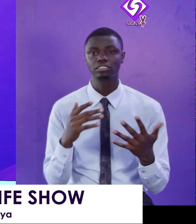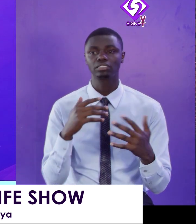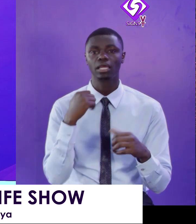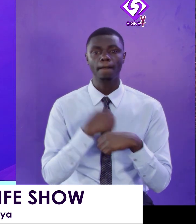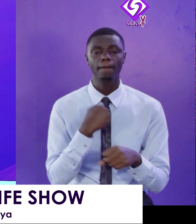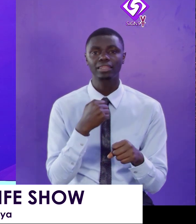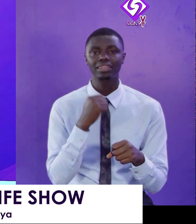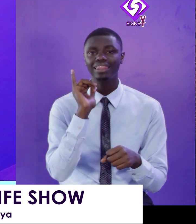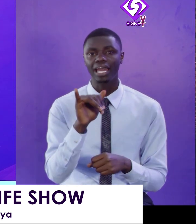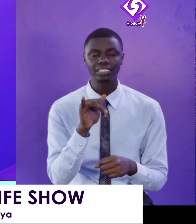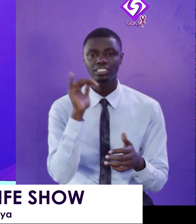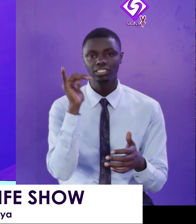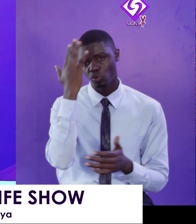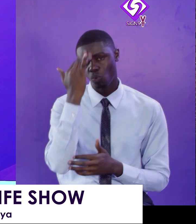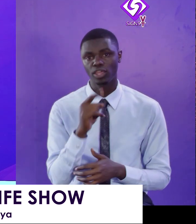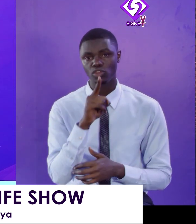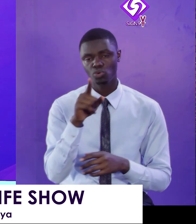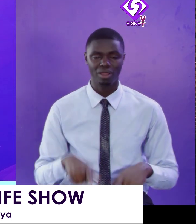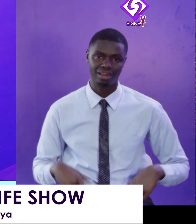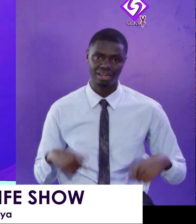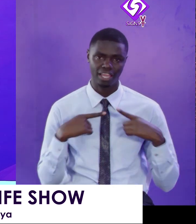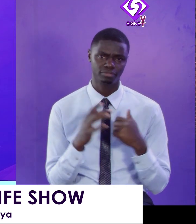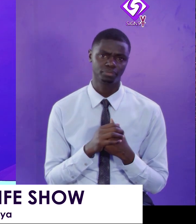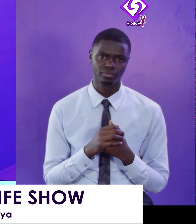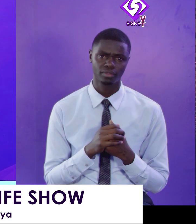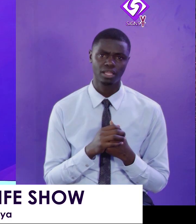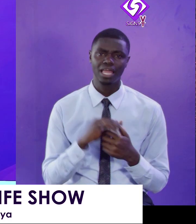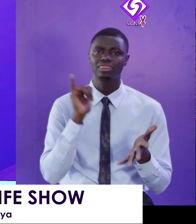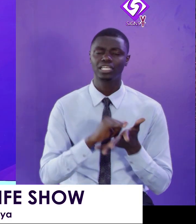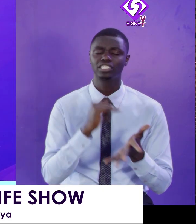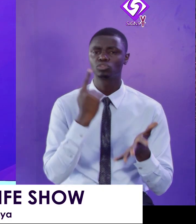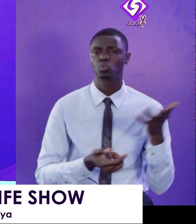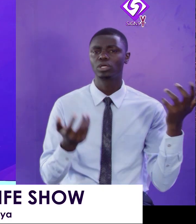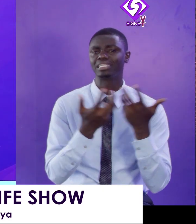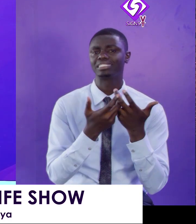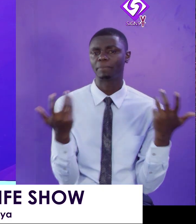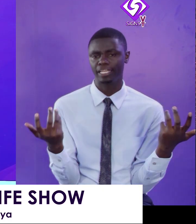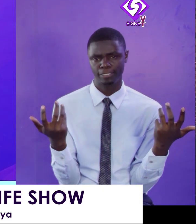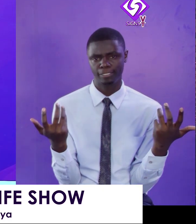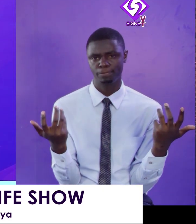That exactly is why you're alive. That is what separates